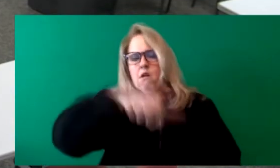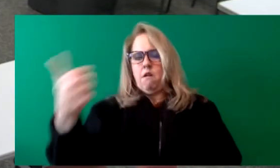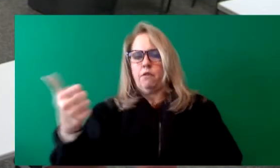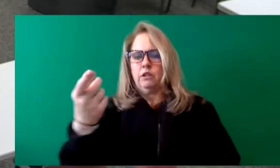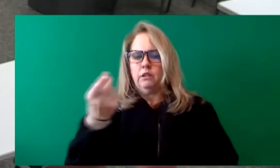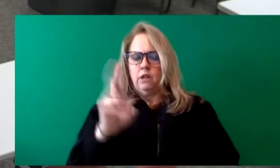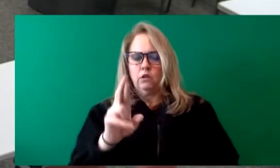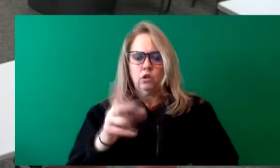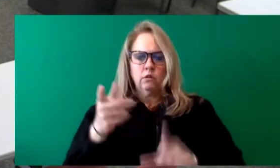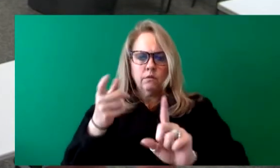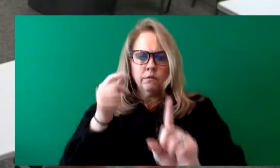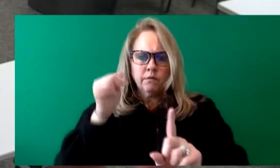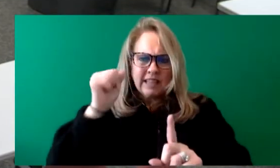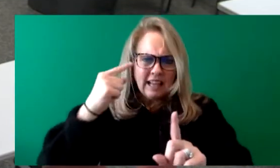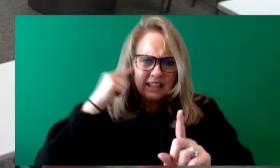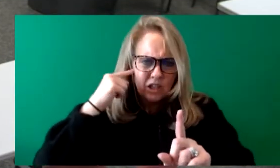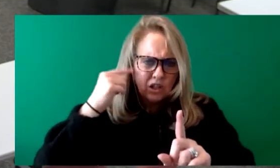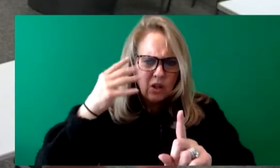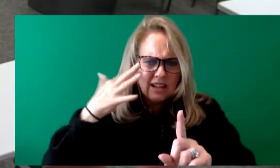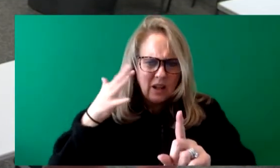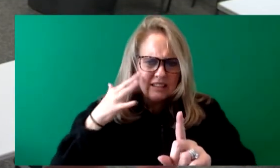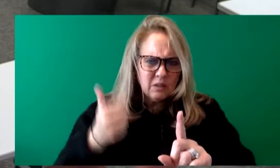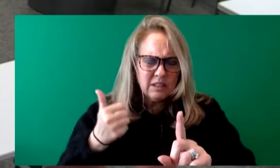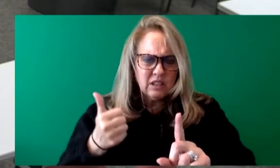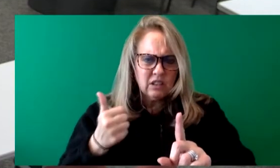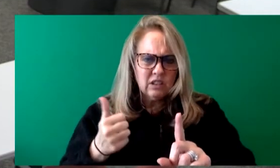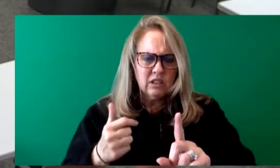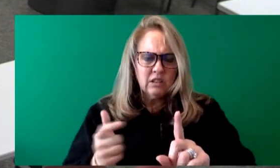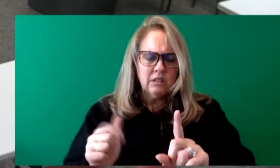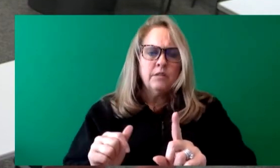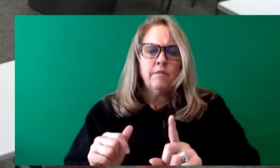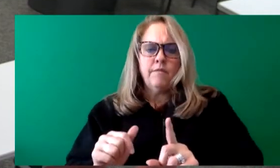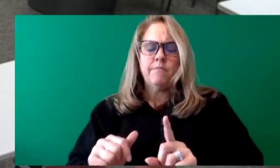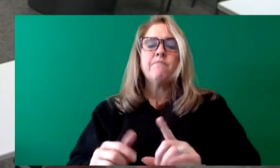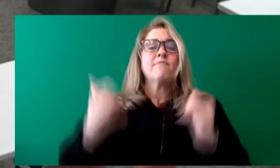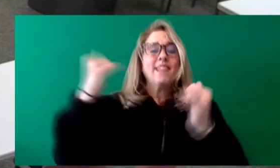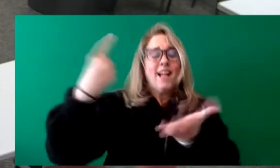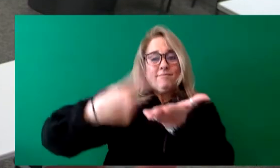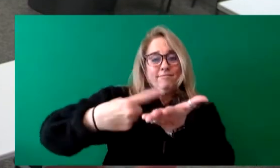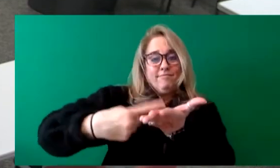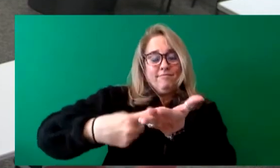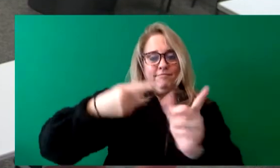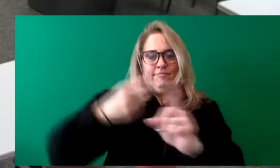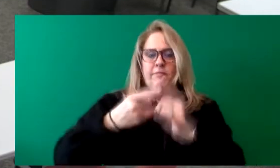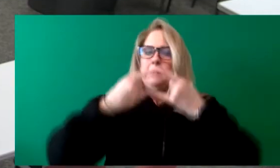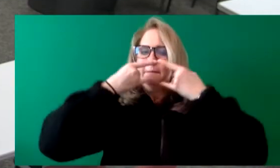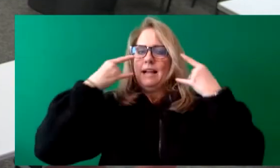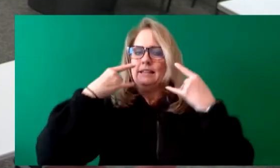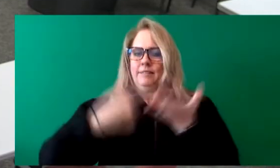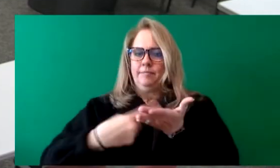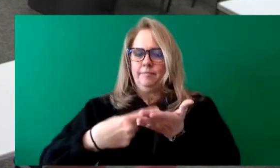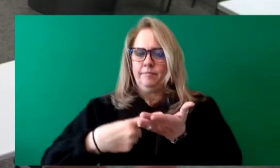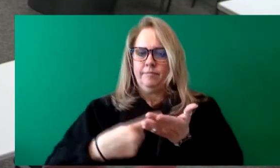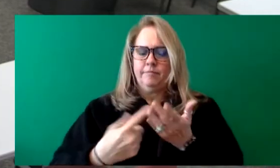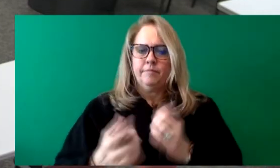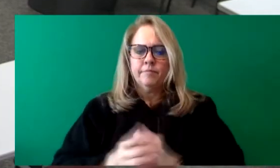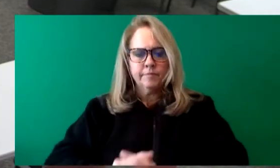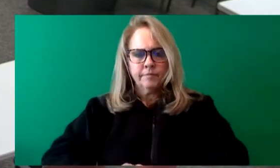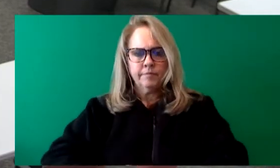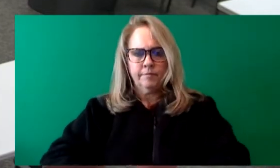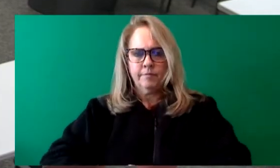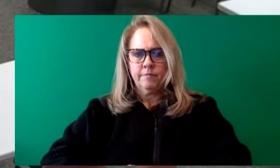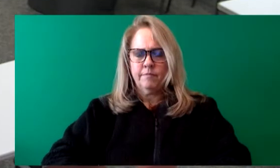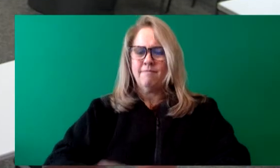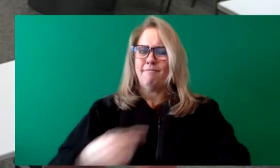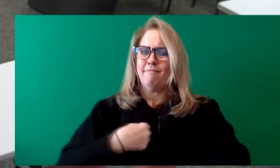Yes. And Dr. Urbina, when you spoke about masks, you pointed out a couple times that, hey, I'm older